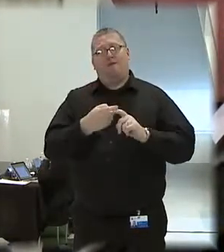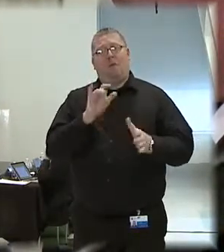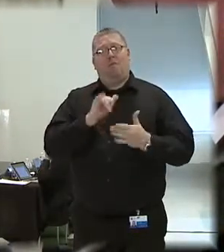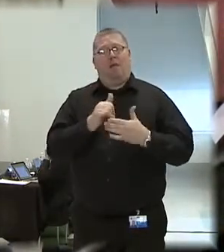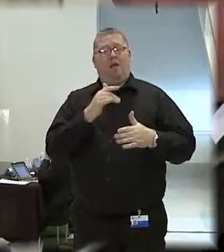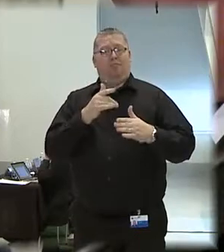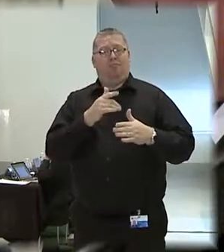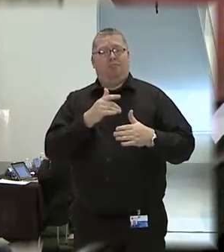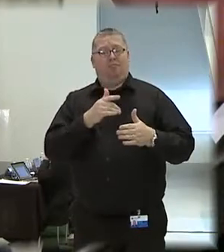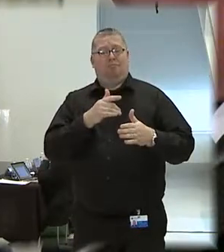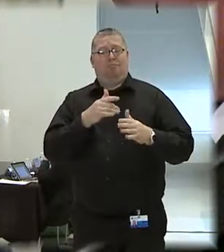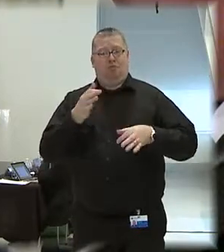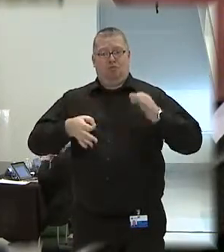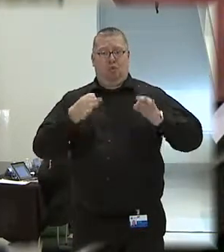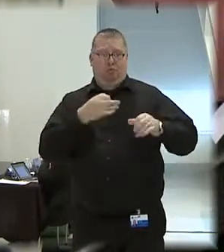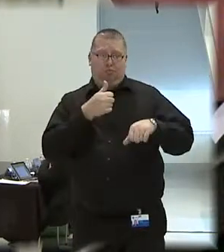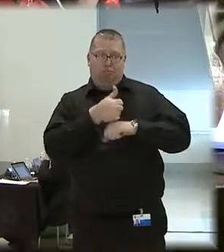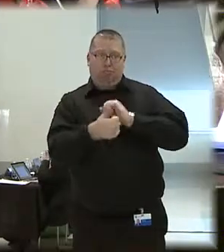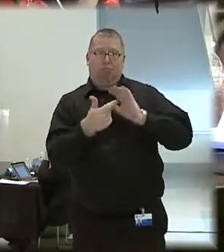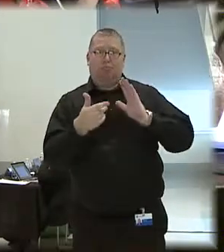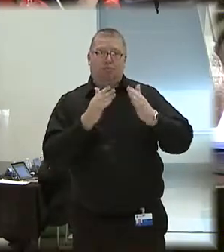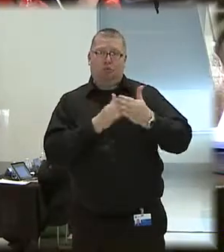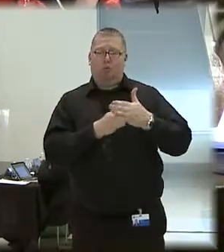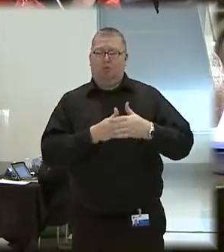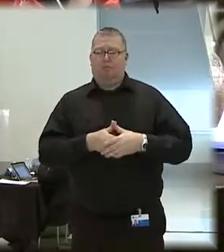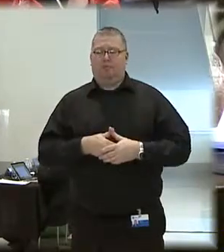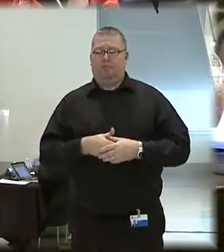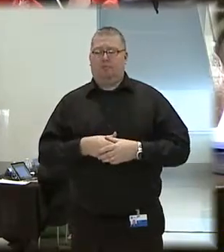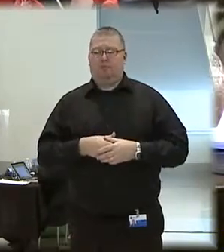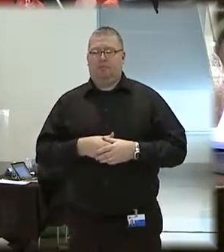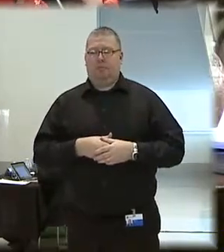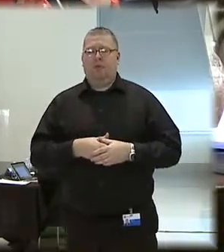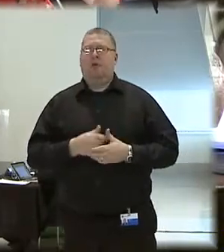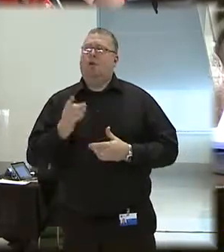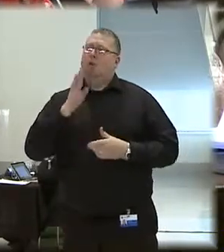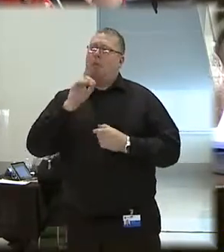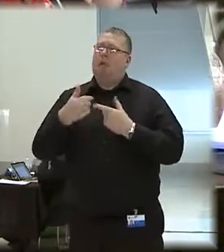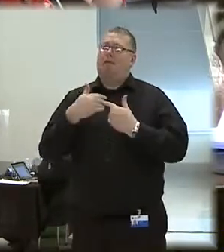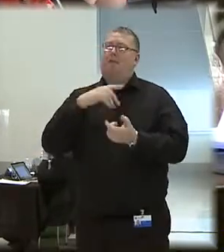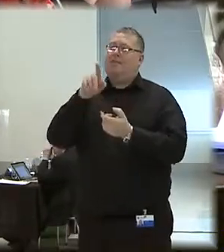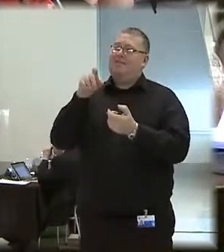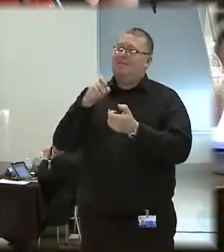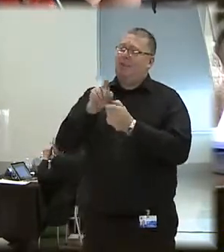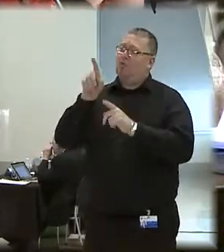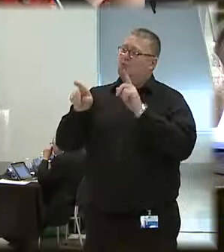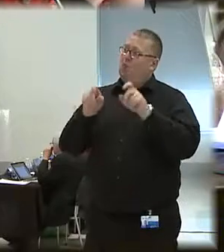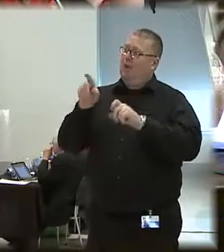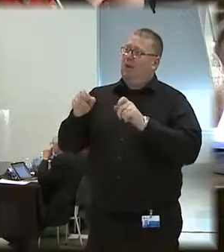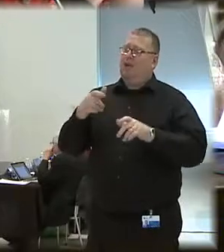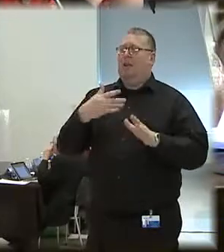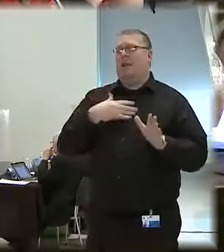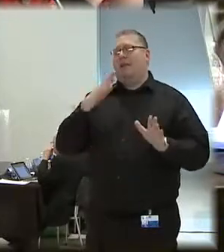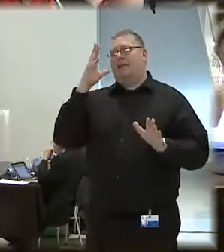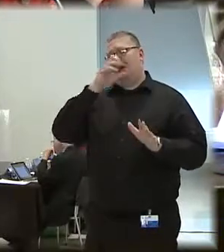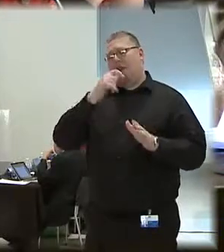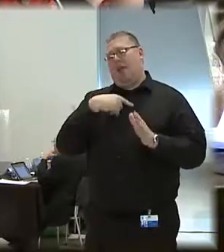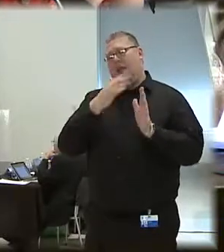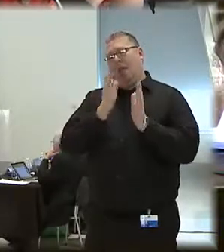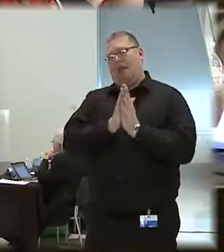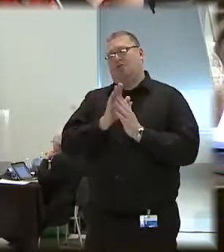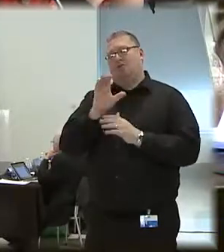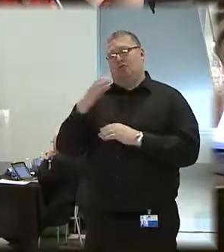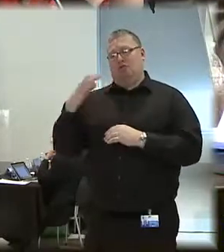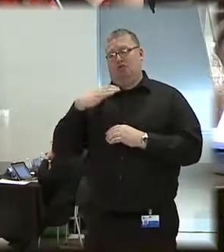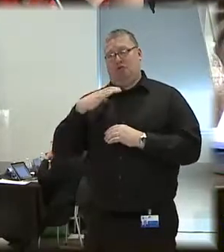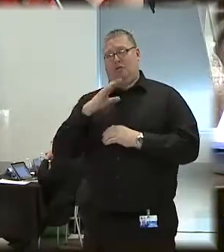lawsuits. Going back to, though, having a prescribed set of questions, and I guess I would ask Chief Medlock